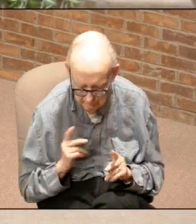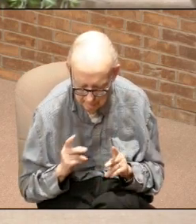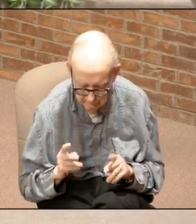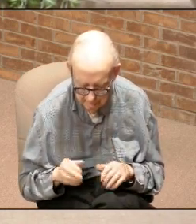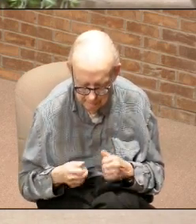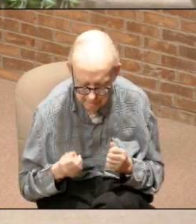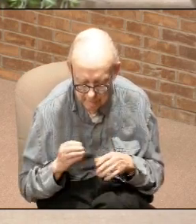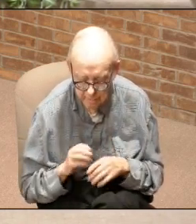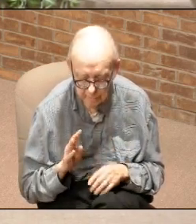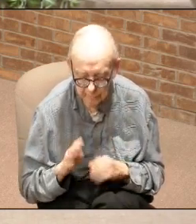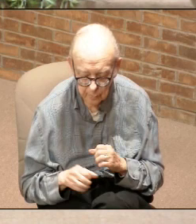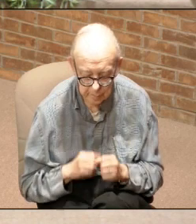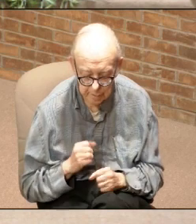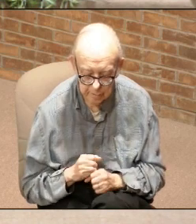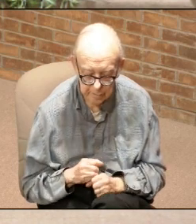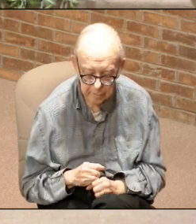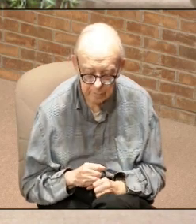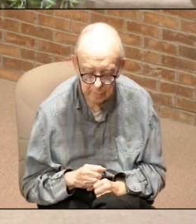four years